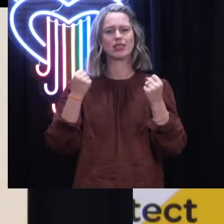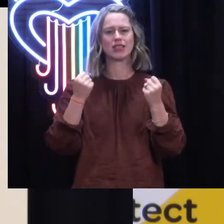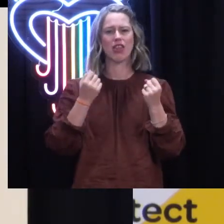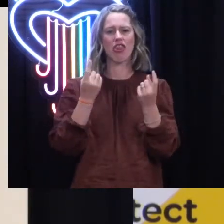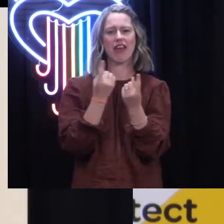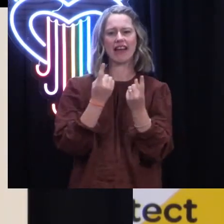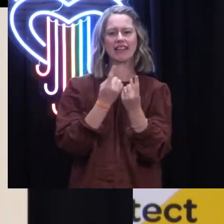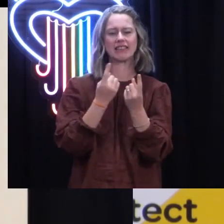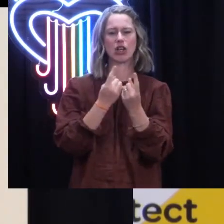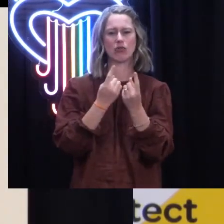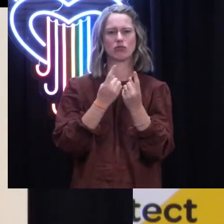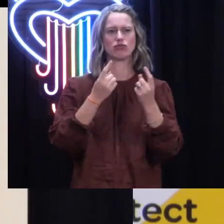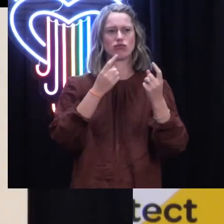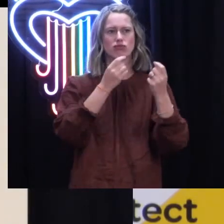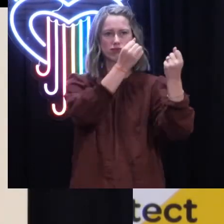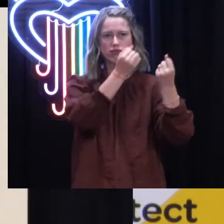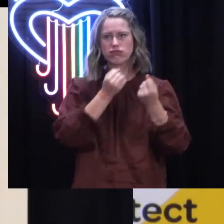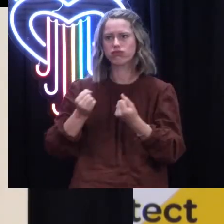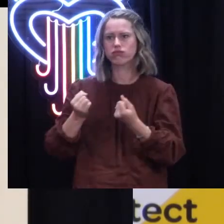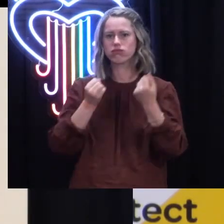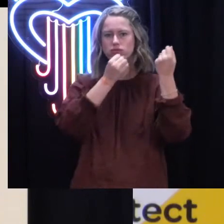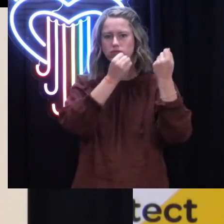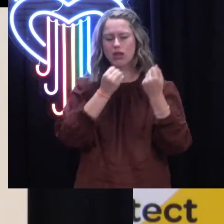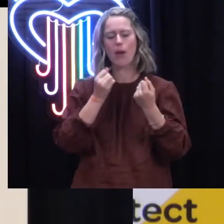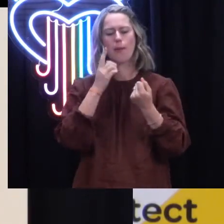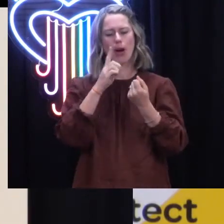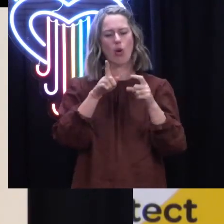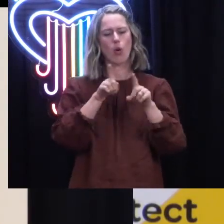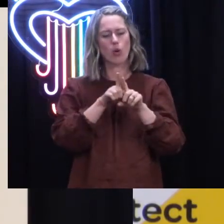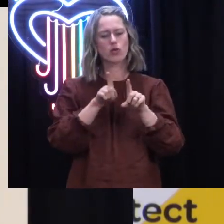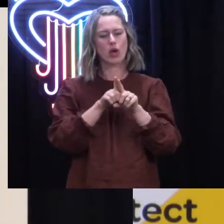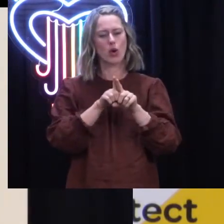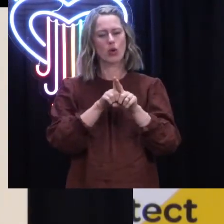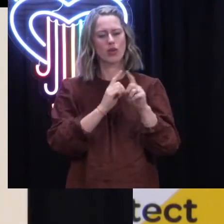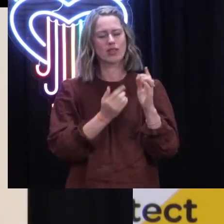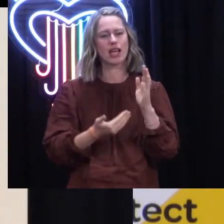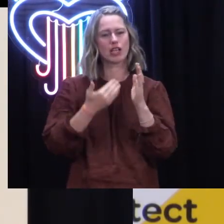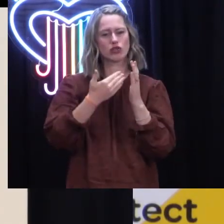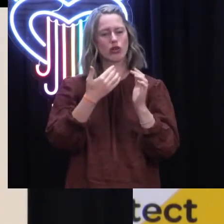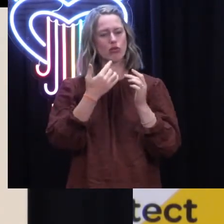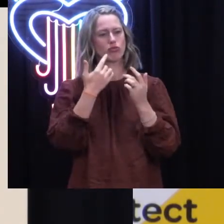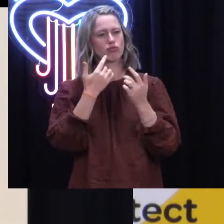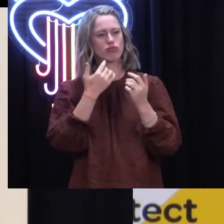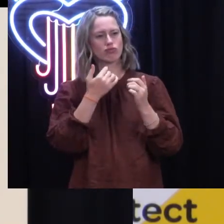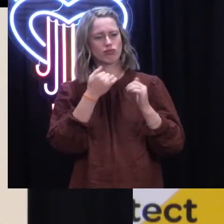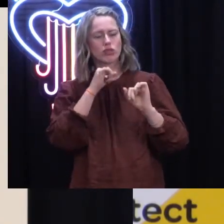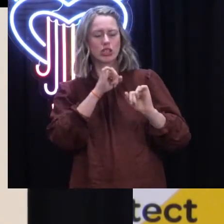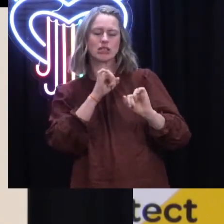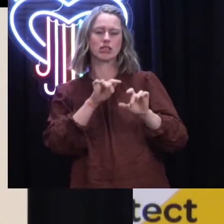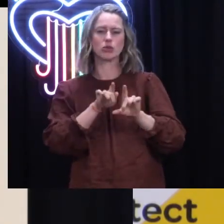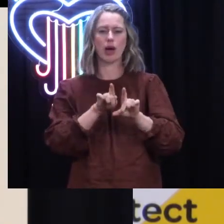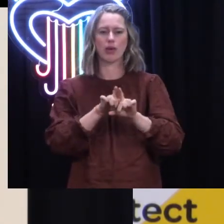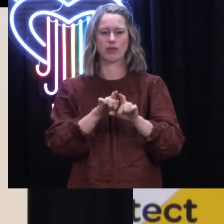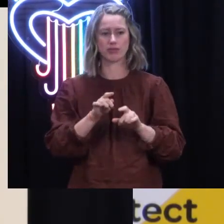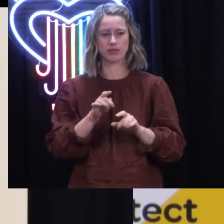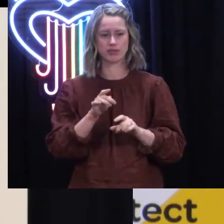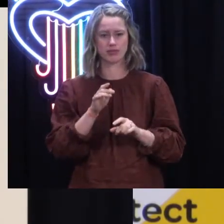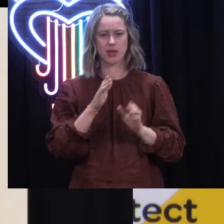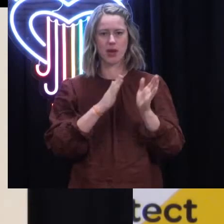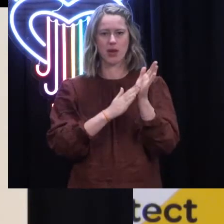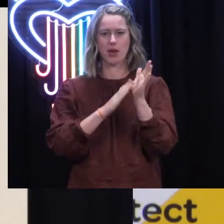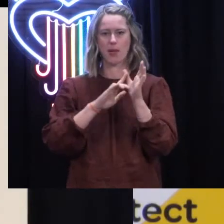precautions also being utilised to make sure that we're not just relying on one single tool here. Sorry,